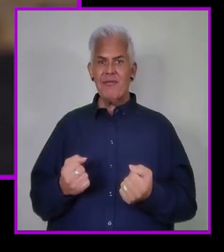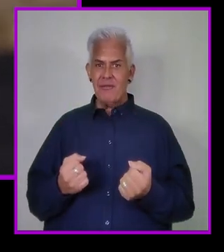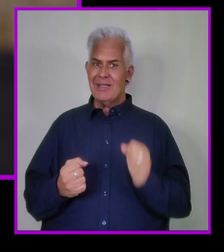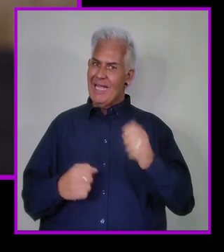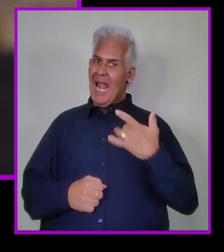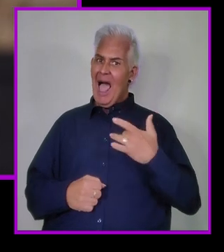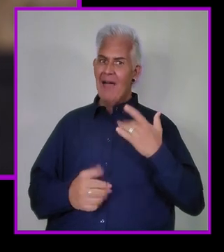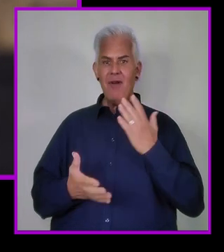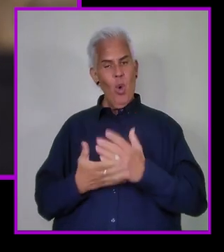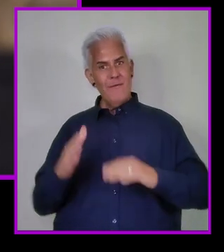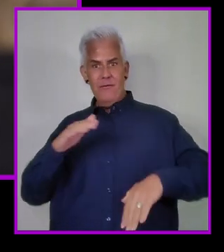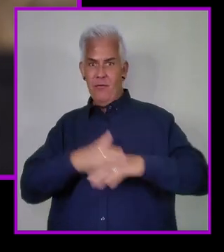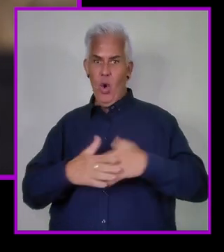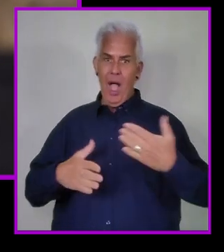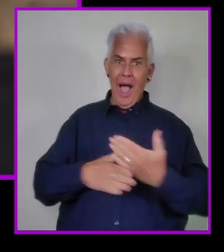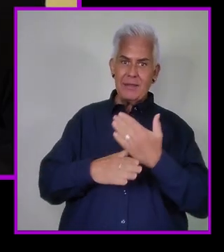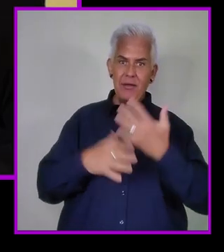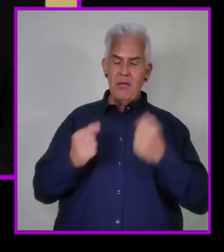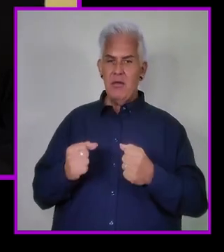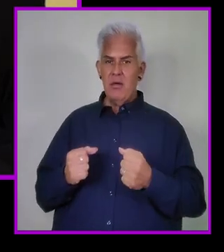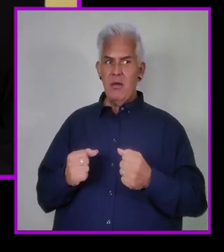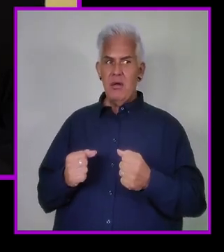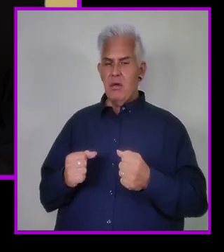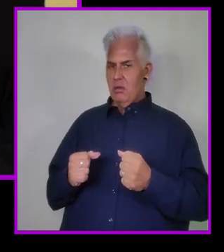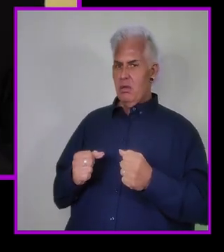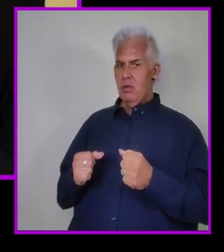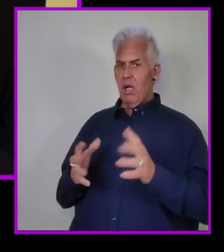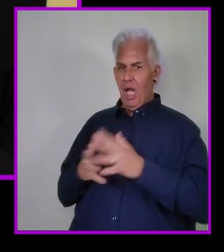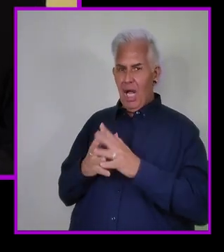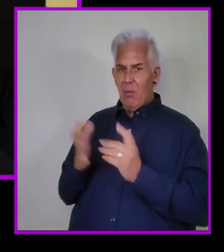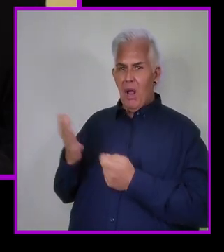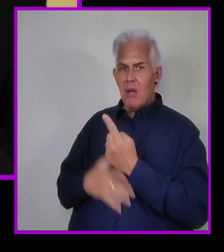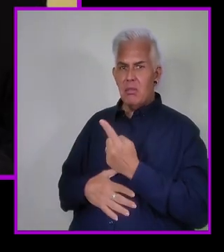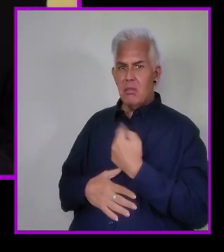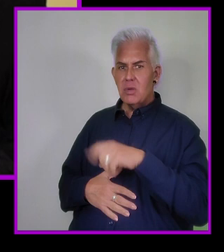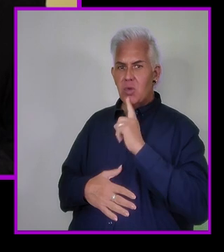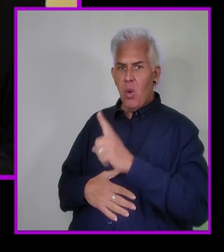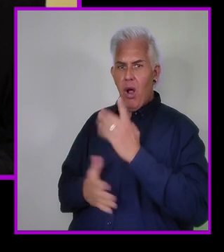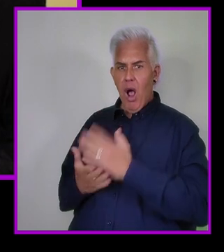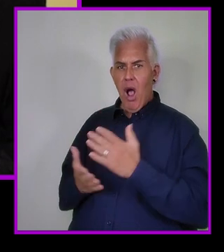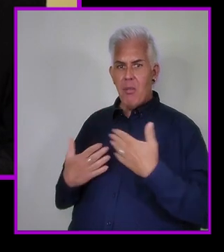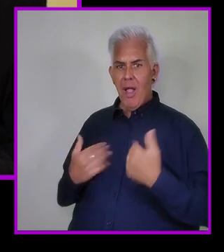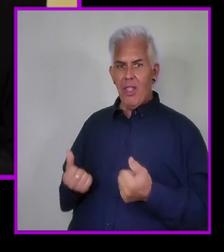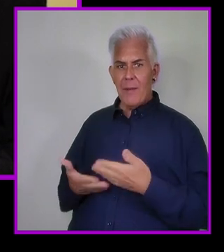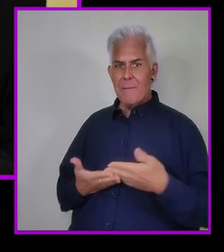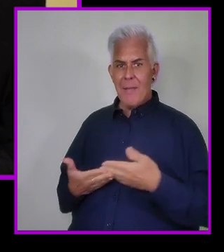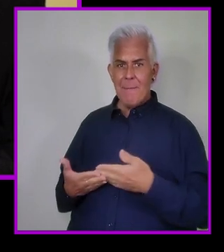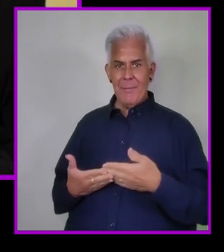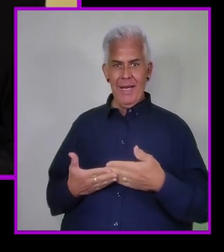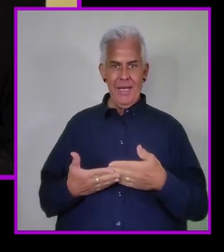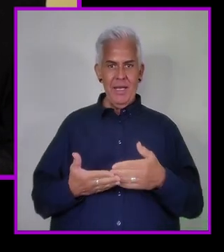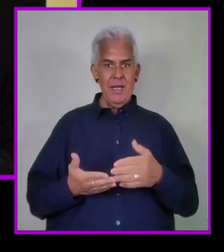full and very active lives. How could this happen? We were told it was a healthy baby. Neural tube